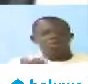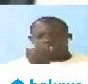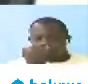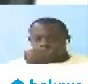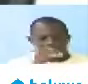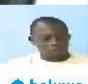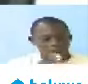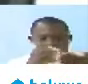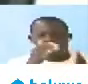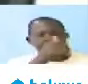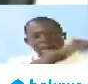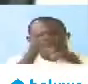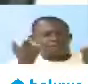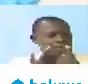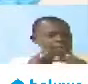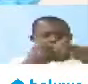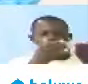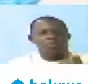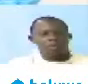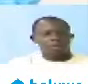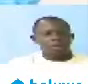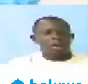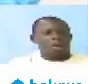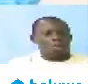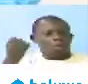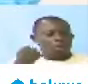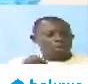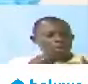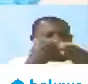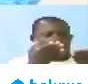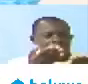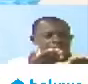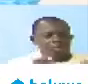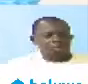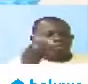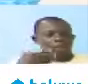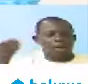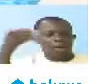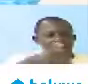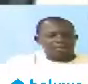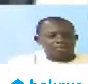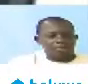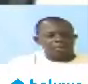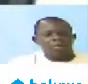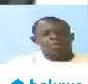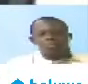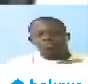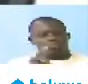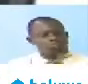he gave us everything. Did he give you weapons? I kid all the Allah. Very mina. When we were coming,